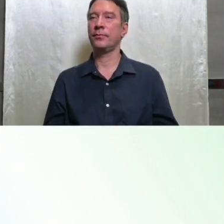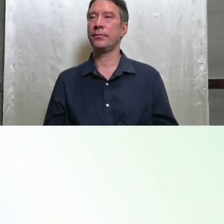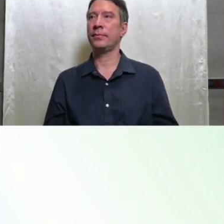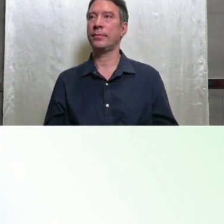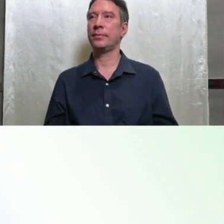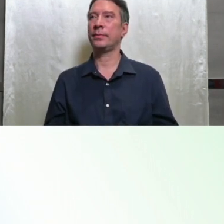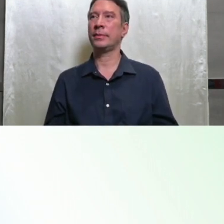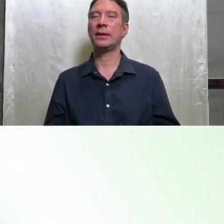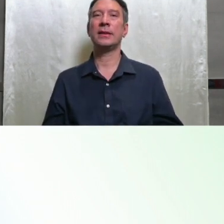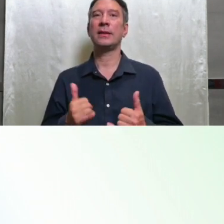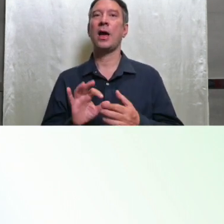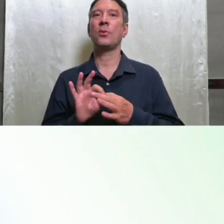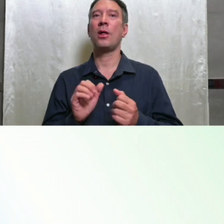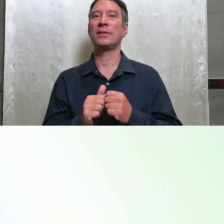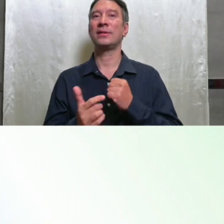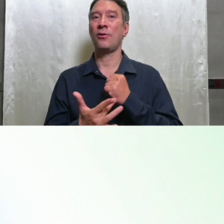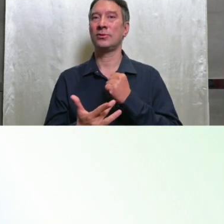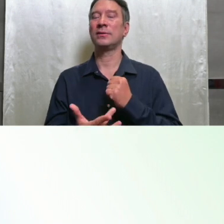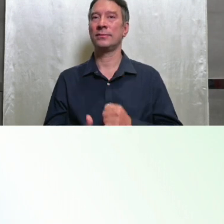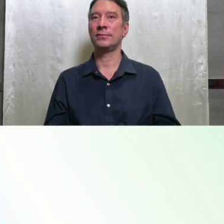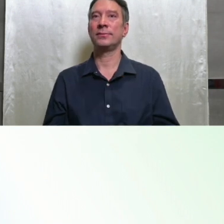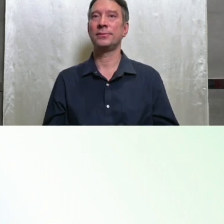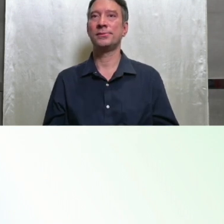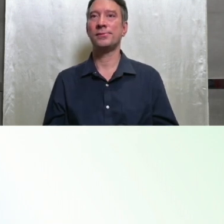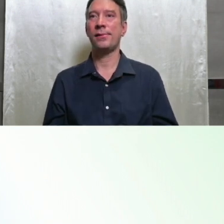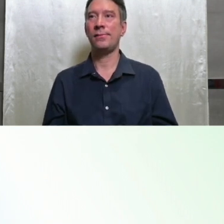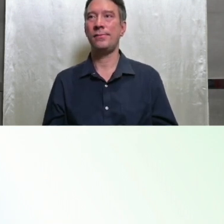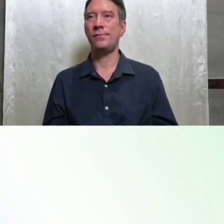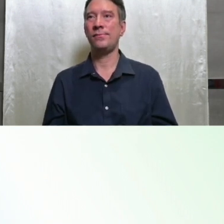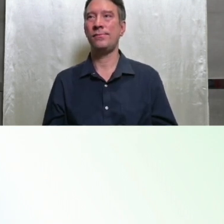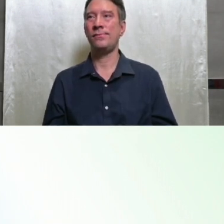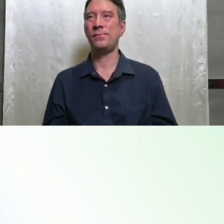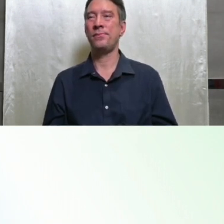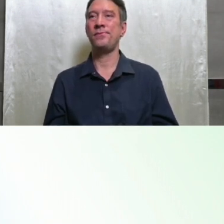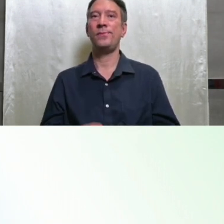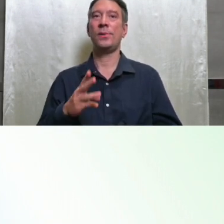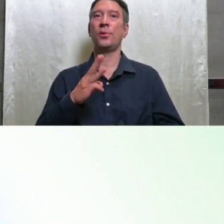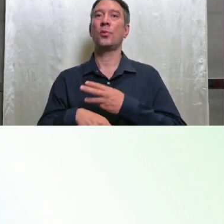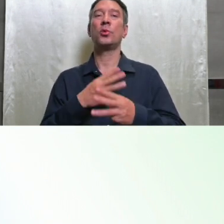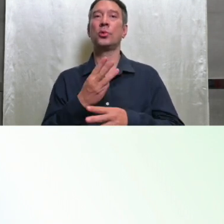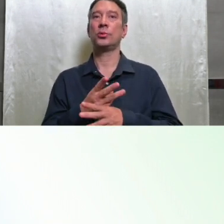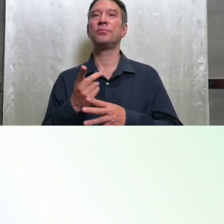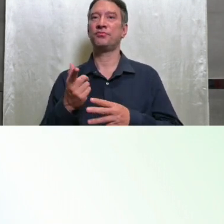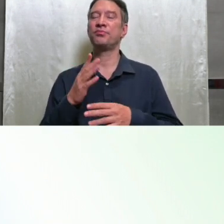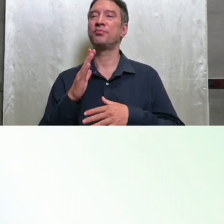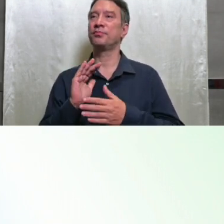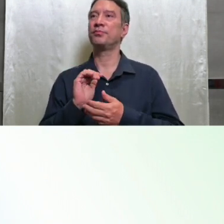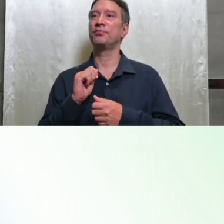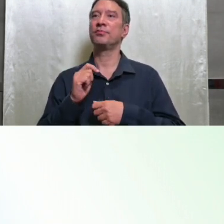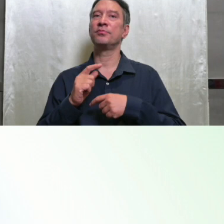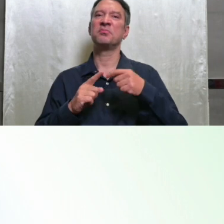that, because we are entering into a world of uncertainty, we have to make sure that our core skills are